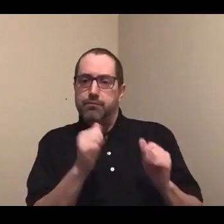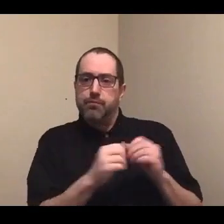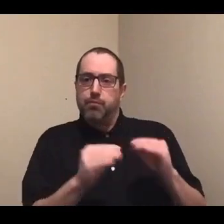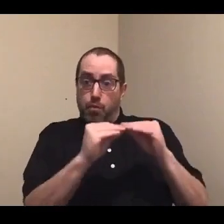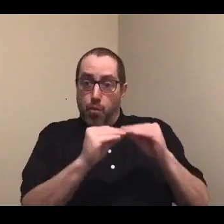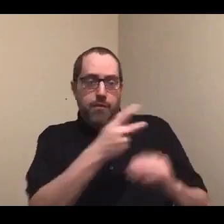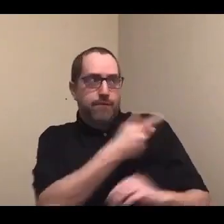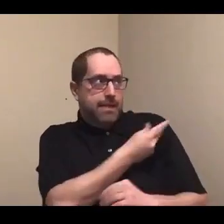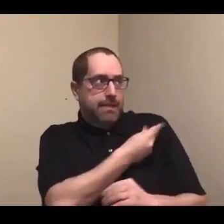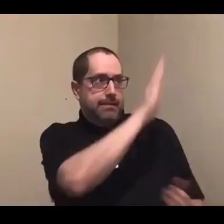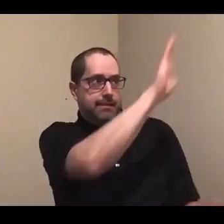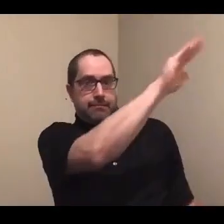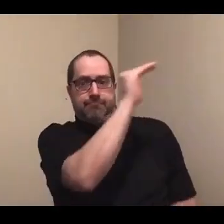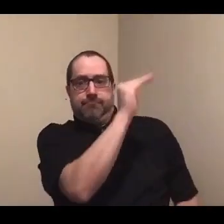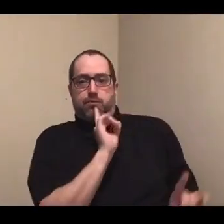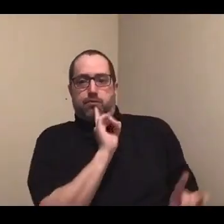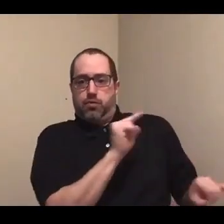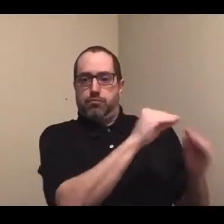ages.